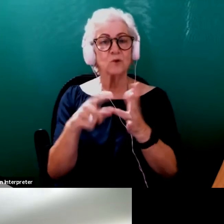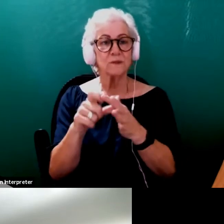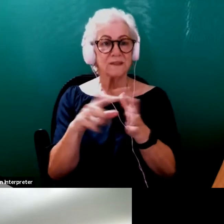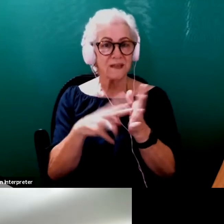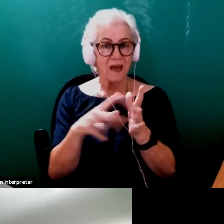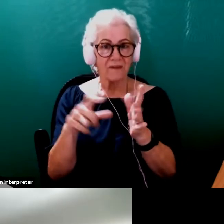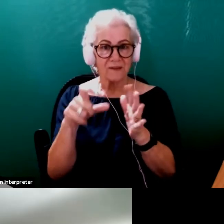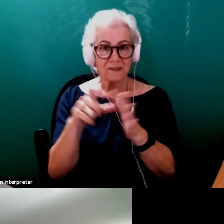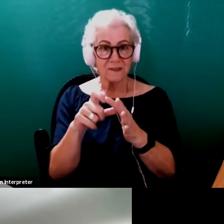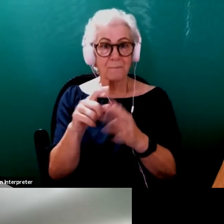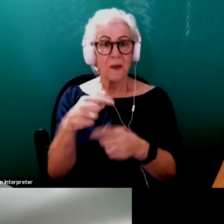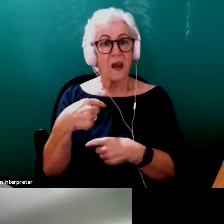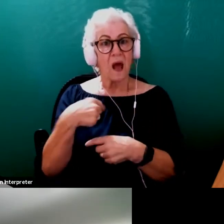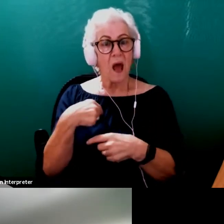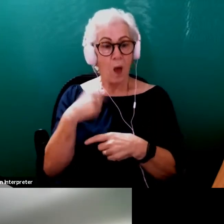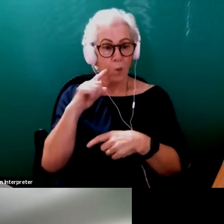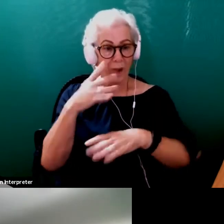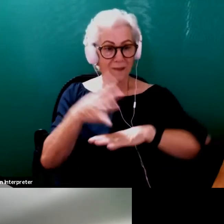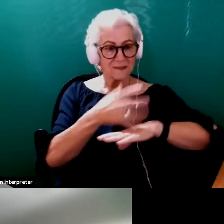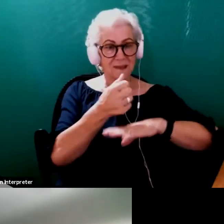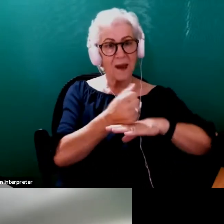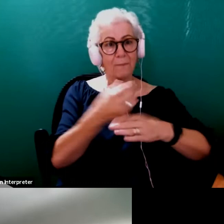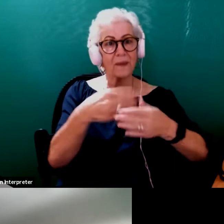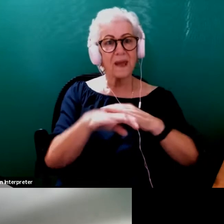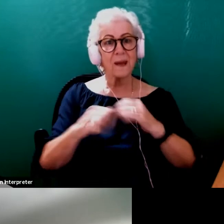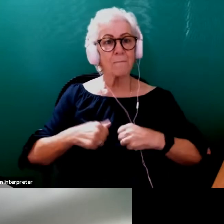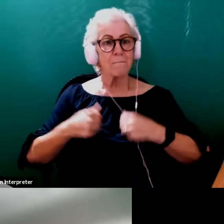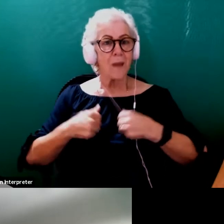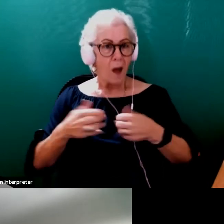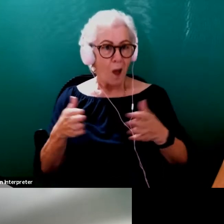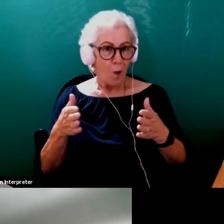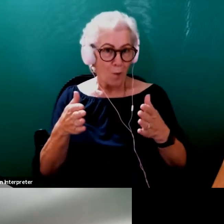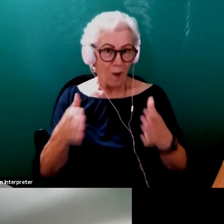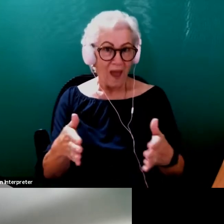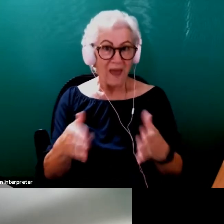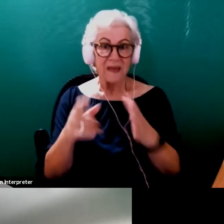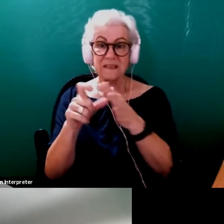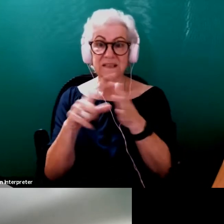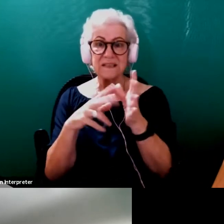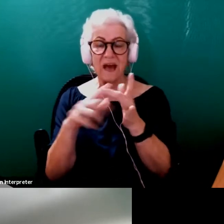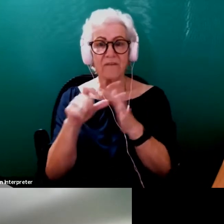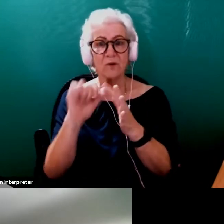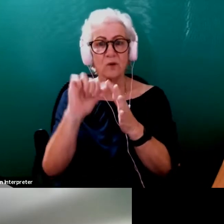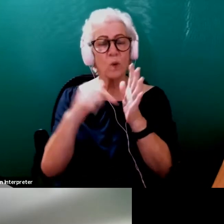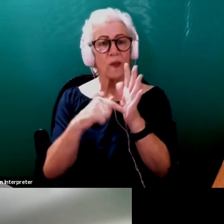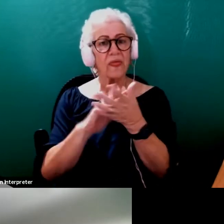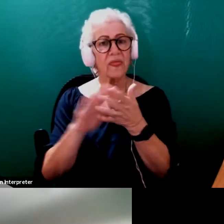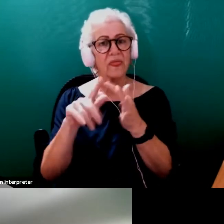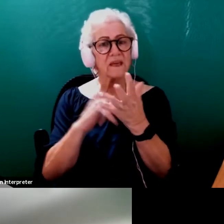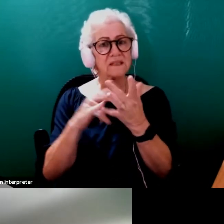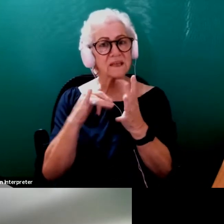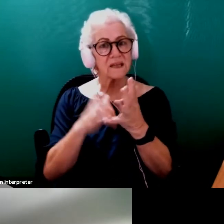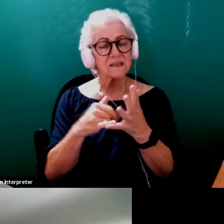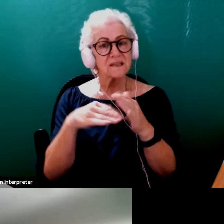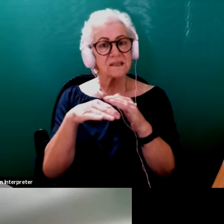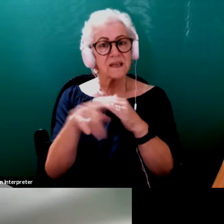What I might do is try and set this up in my typical provocative way. David, your thesis is that perhaps the US is an